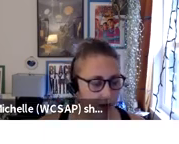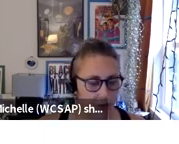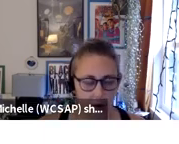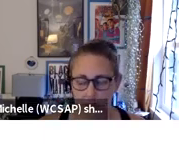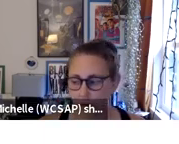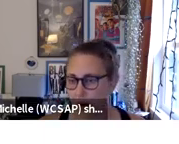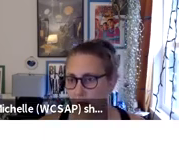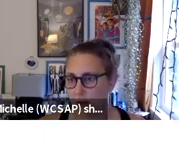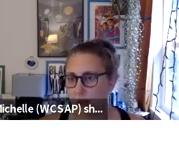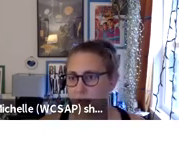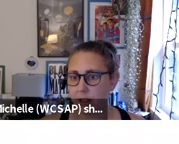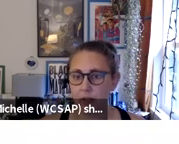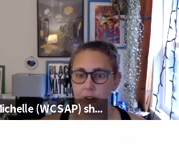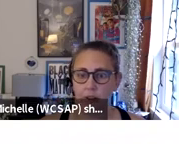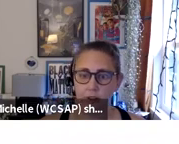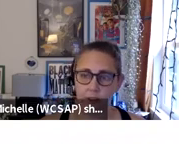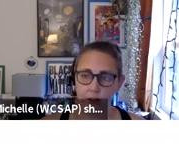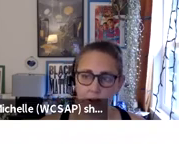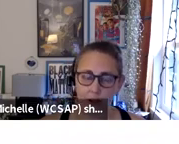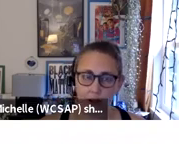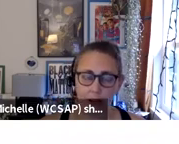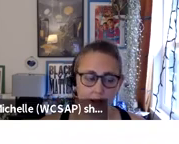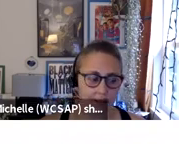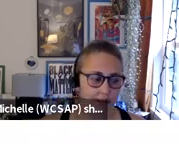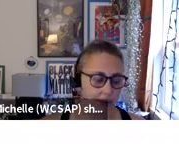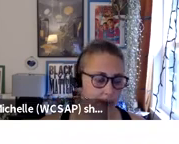the man broke into her house and sexually assaulted her.